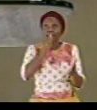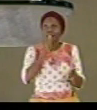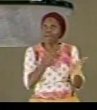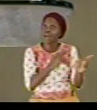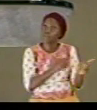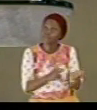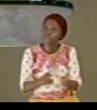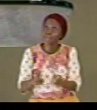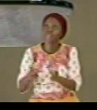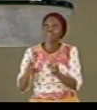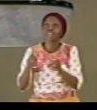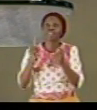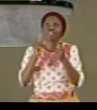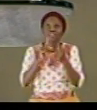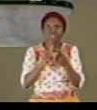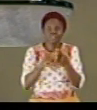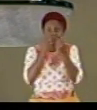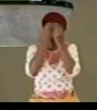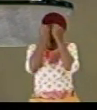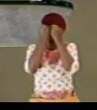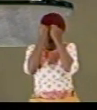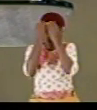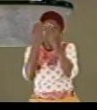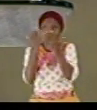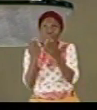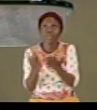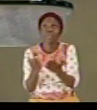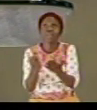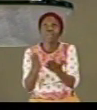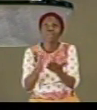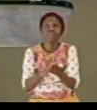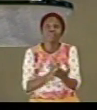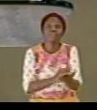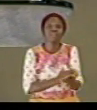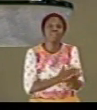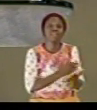obey. I am ready to